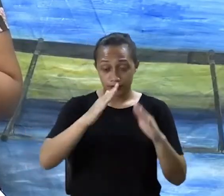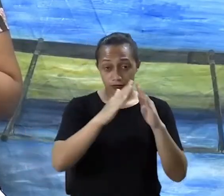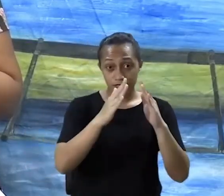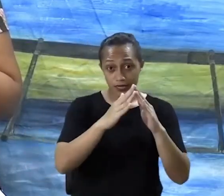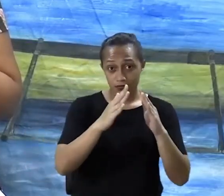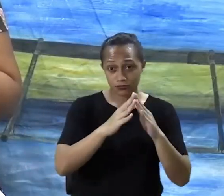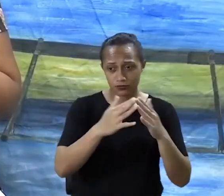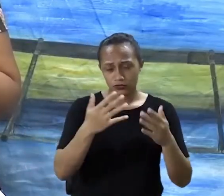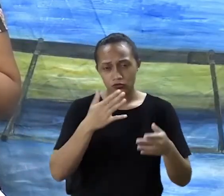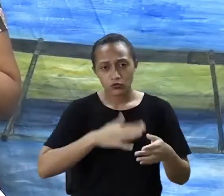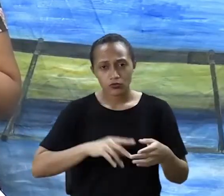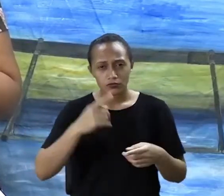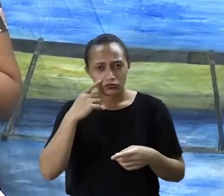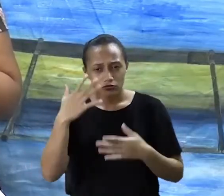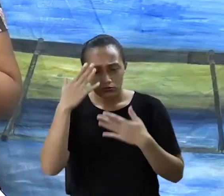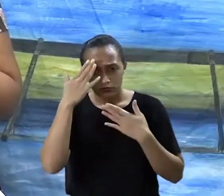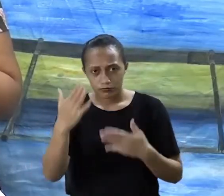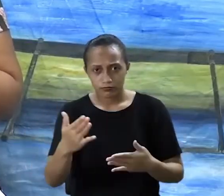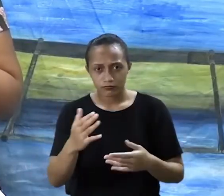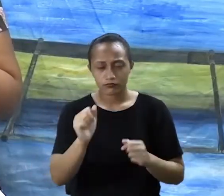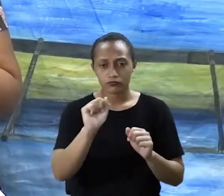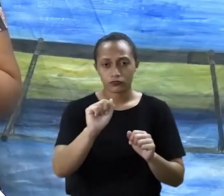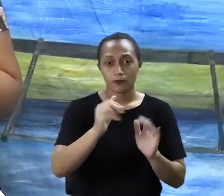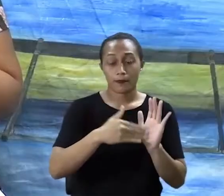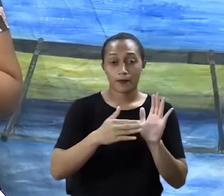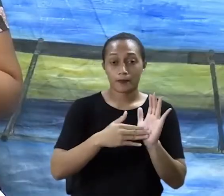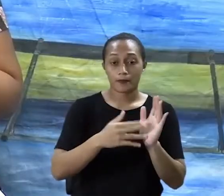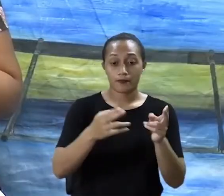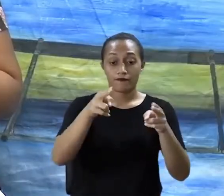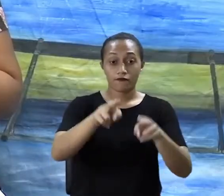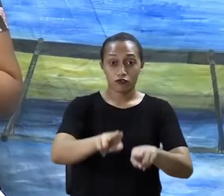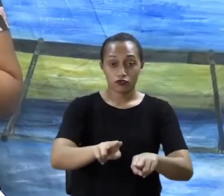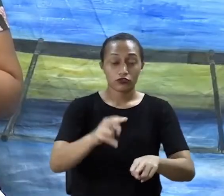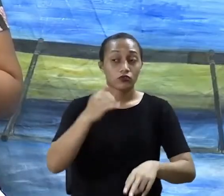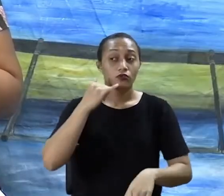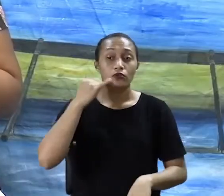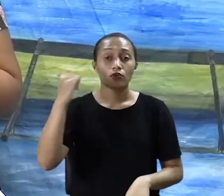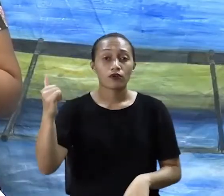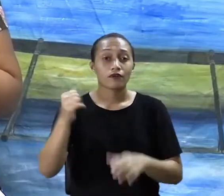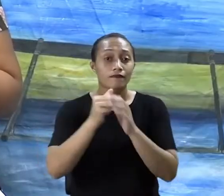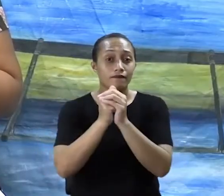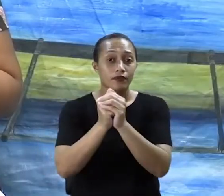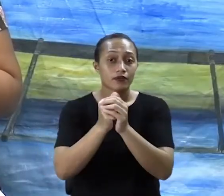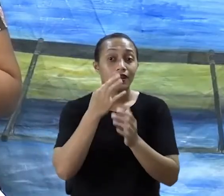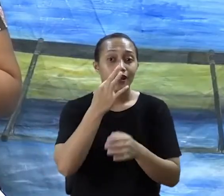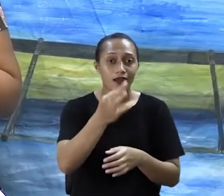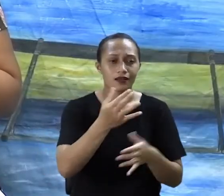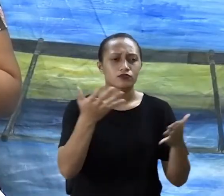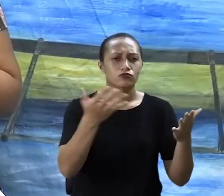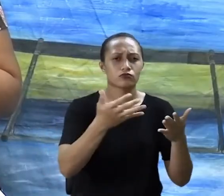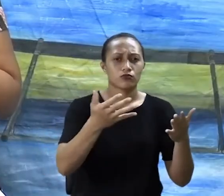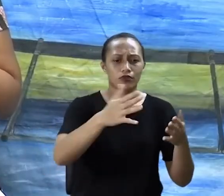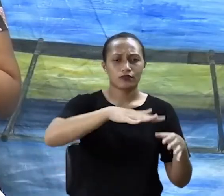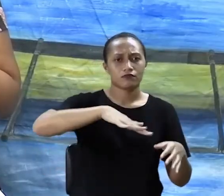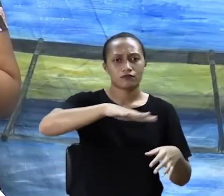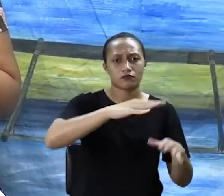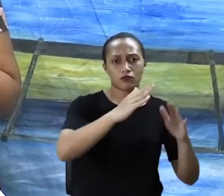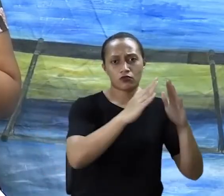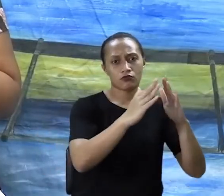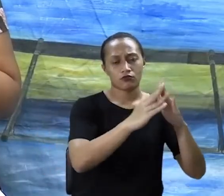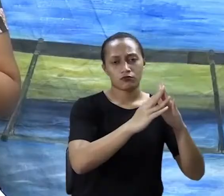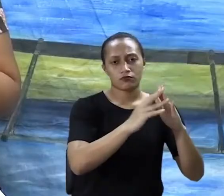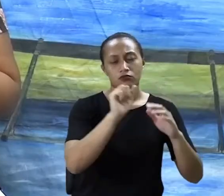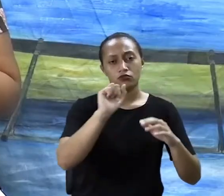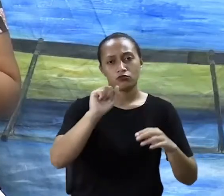show respect for your friend's mother's funeral, so you call up your friend and you ask for directions, and